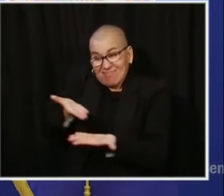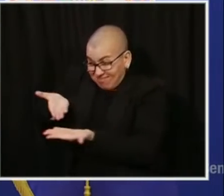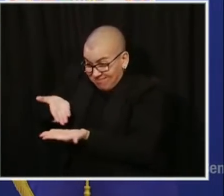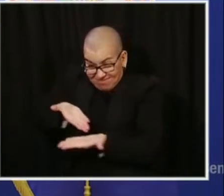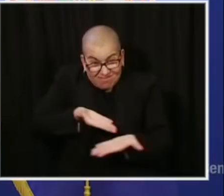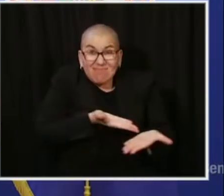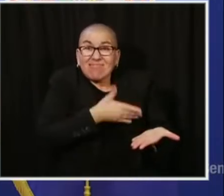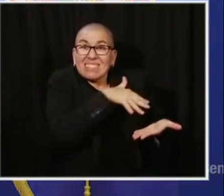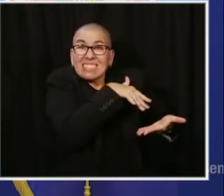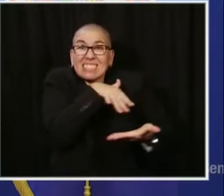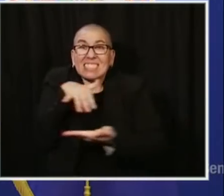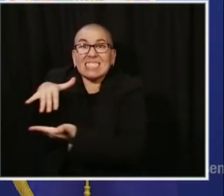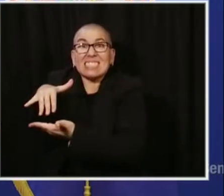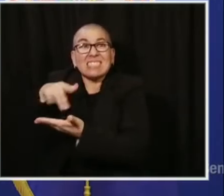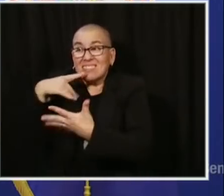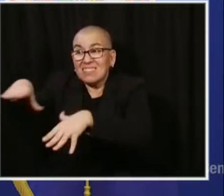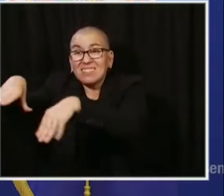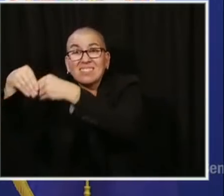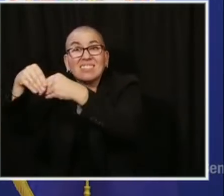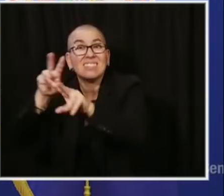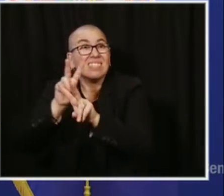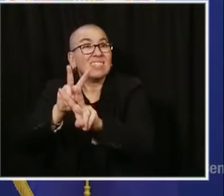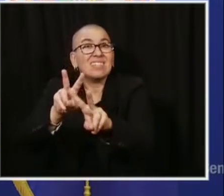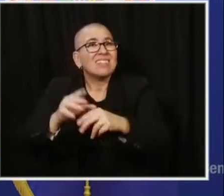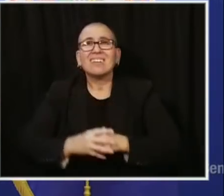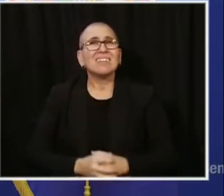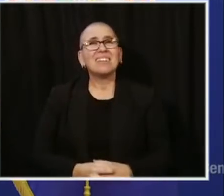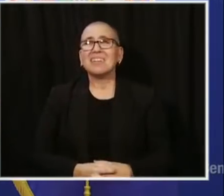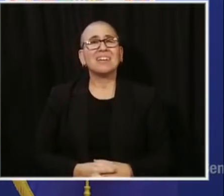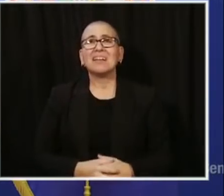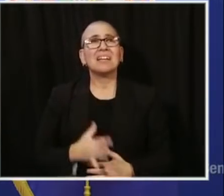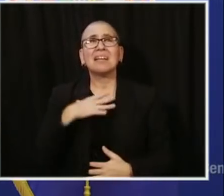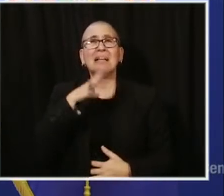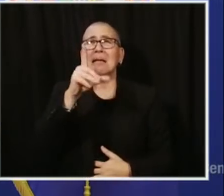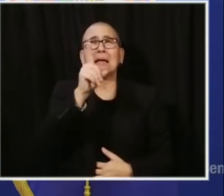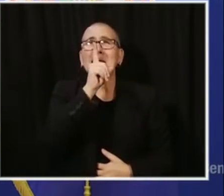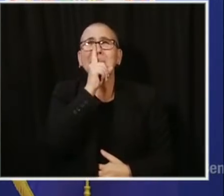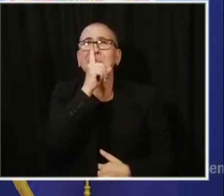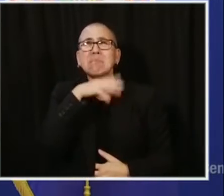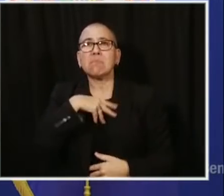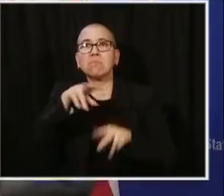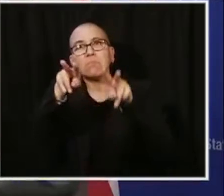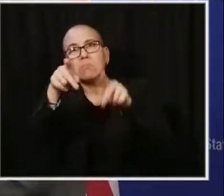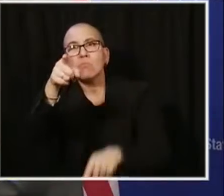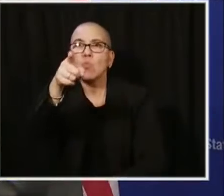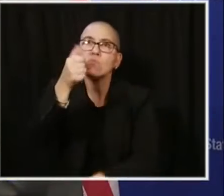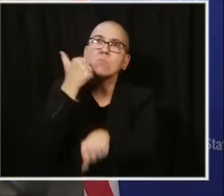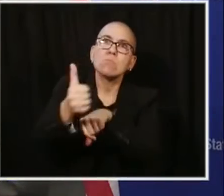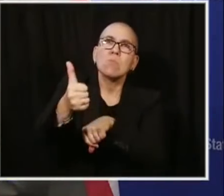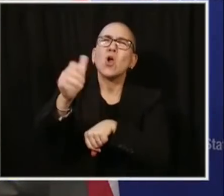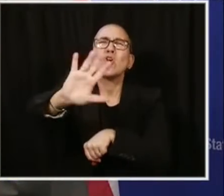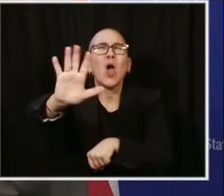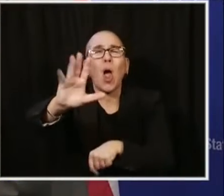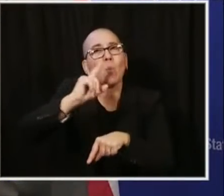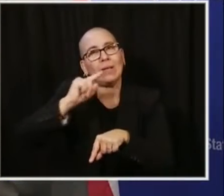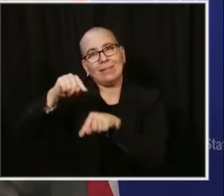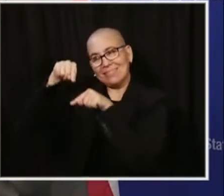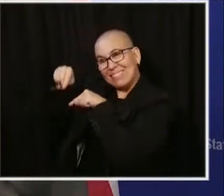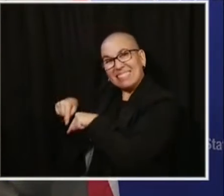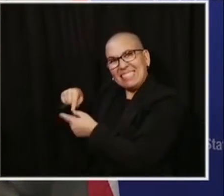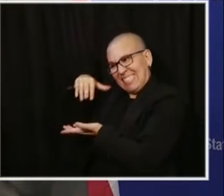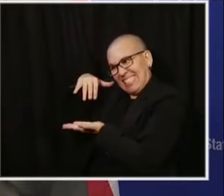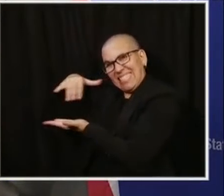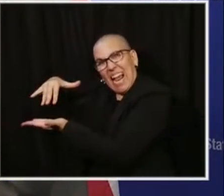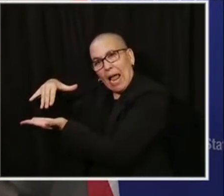ill intent by the people involved, but this is how COVID-19 works. Bars and restaurants, indoor and